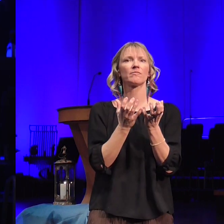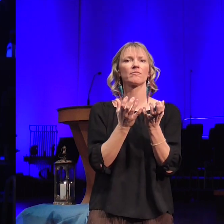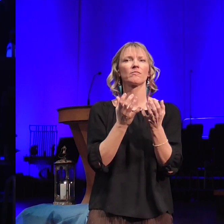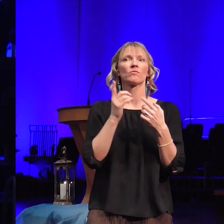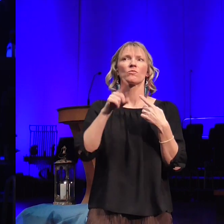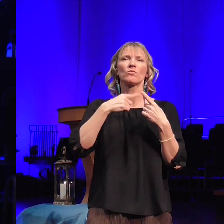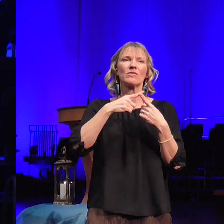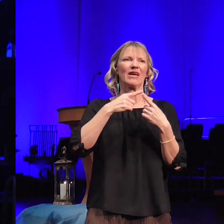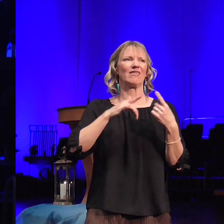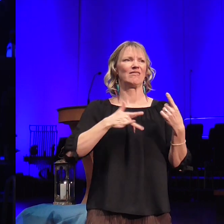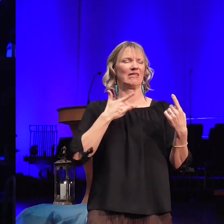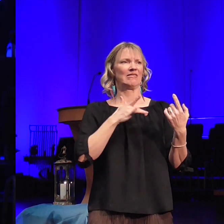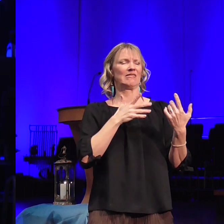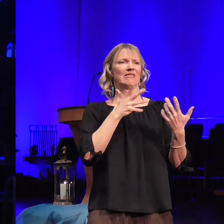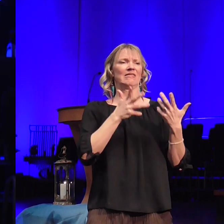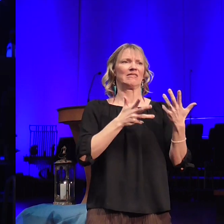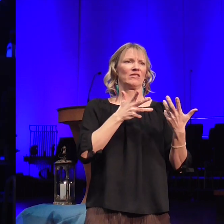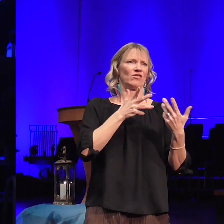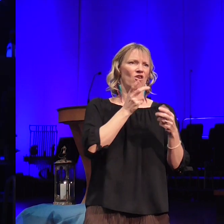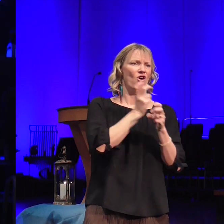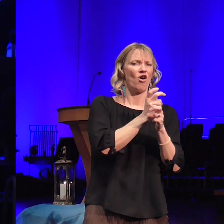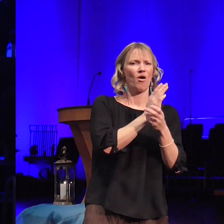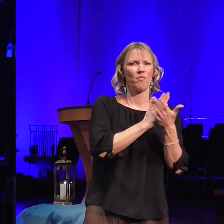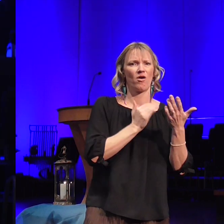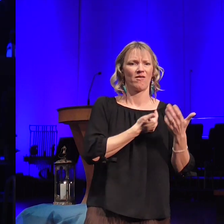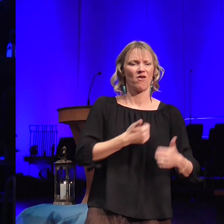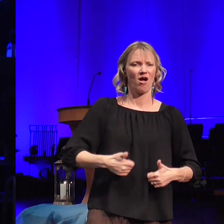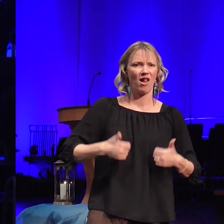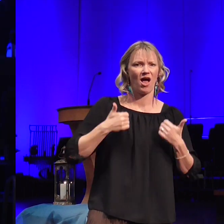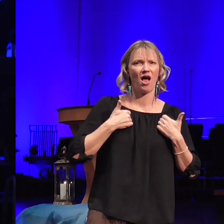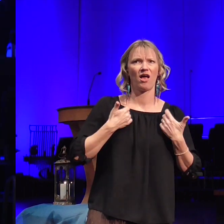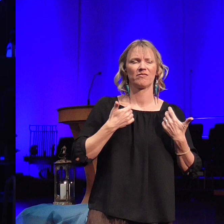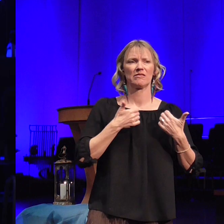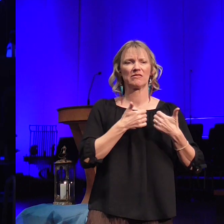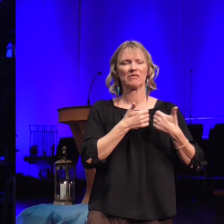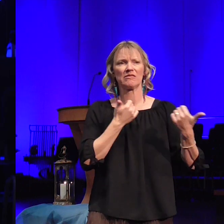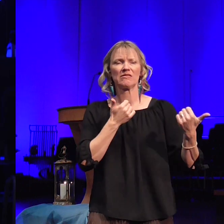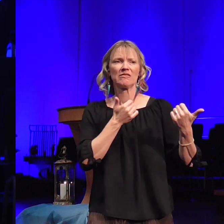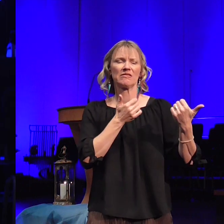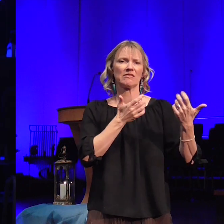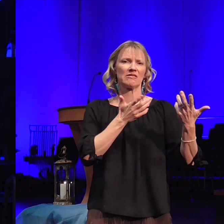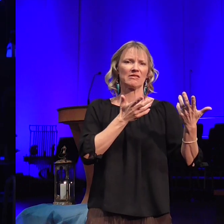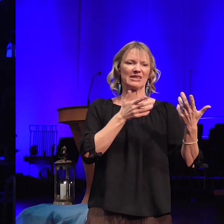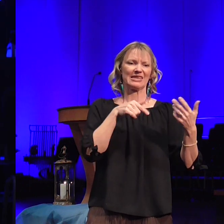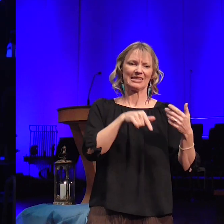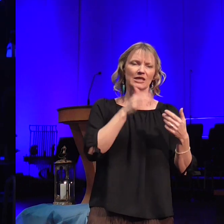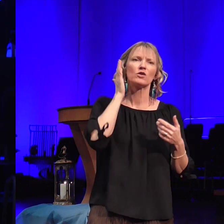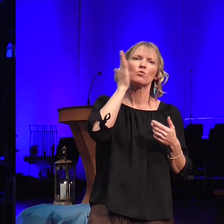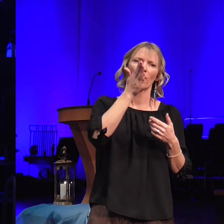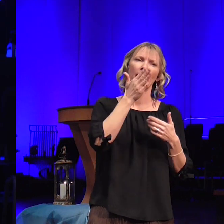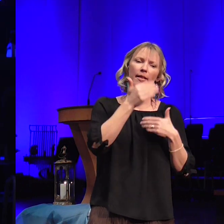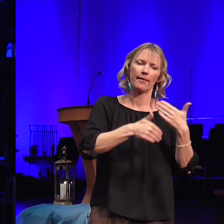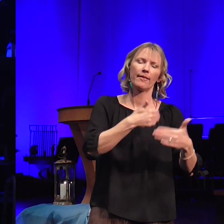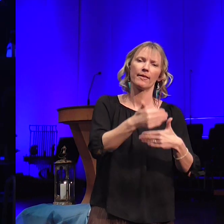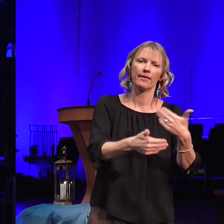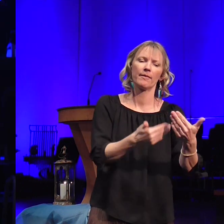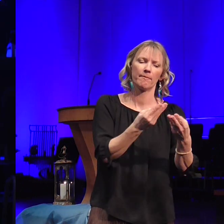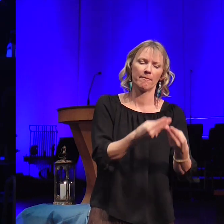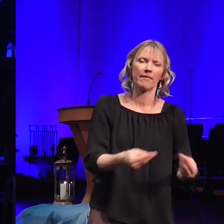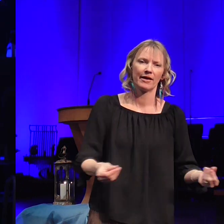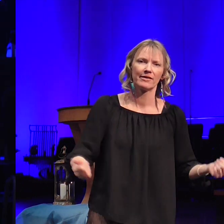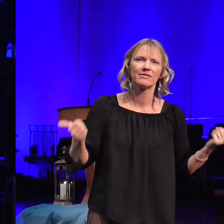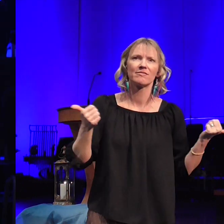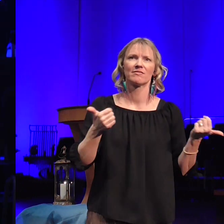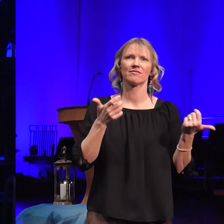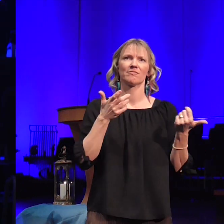the fragmented piece of the story of our lives. And it's an awareness that this too shall pass when a challenge feels in the